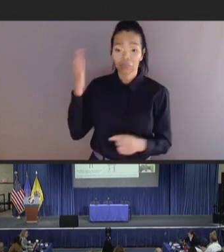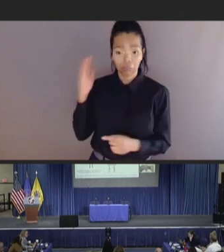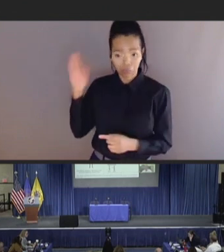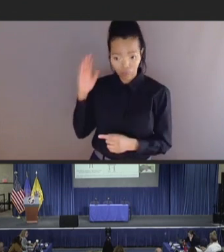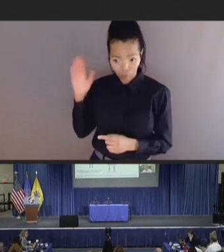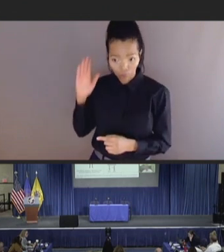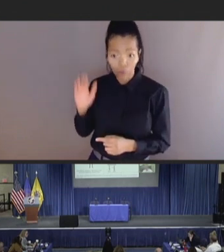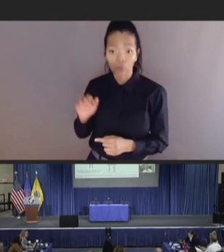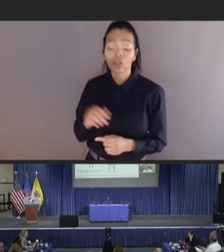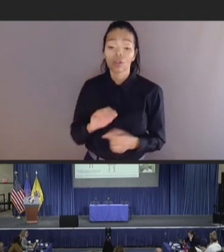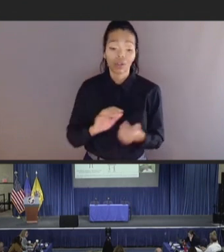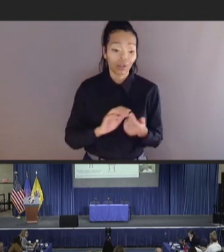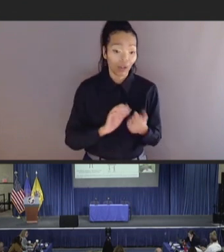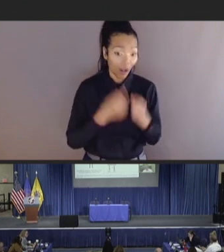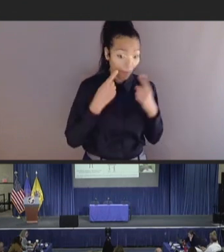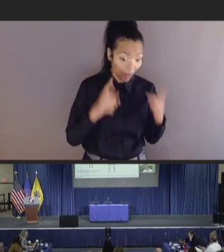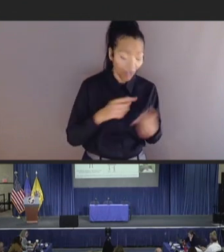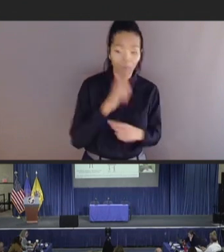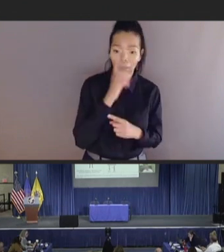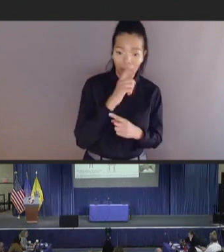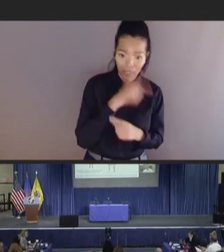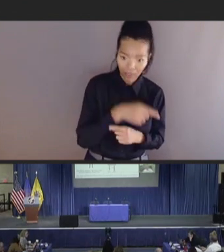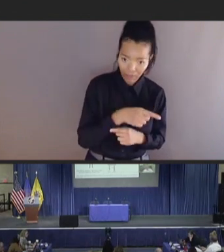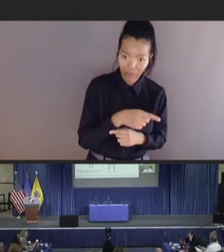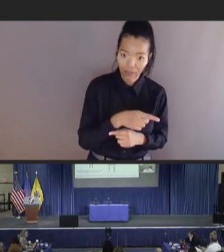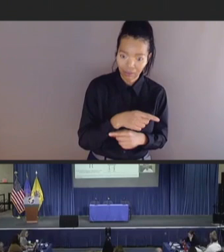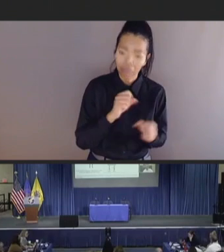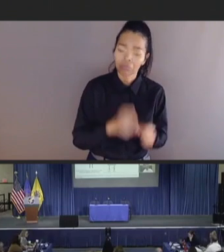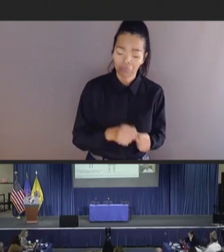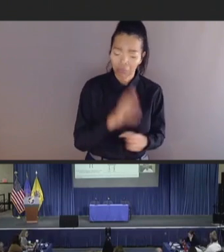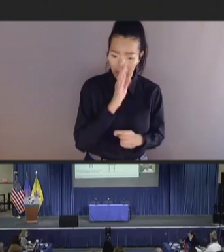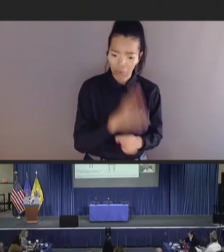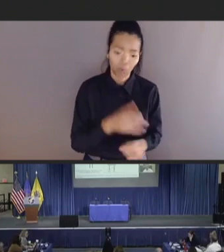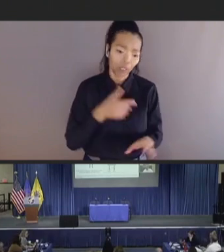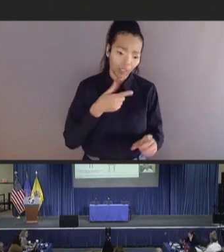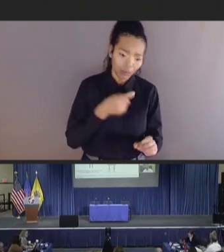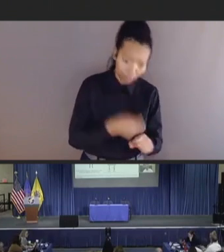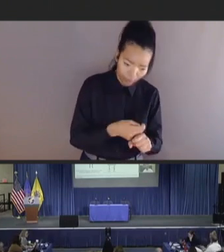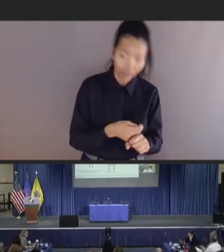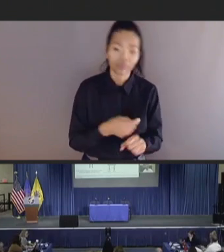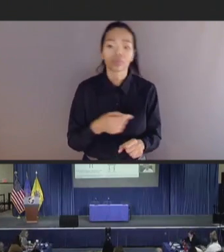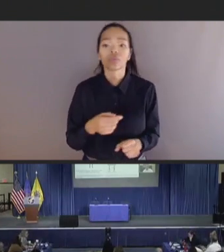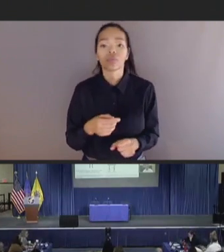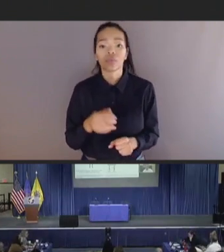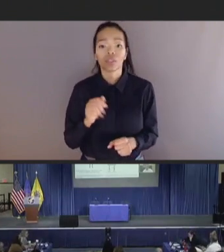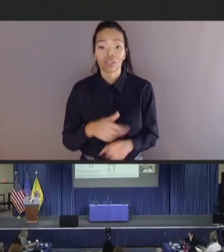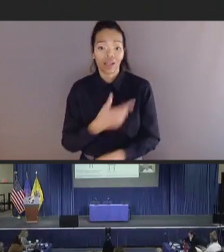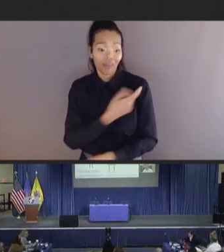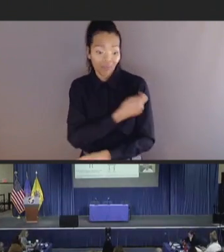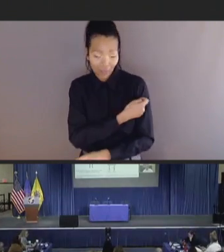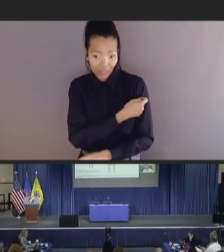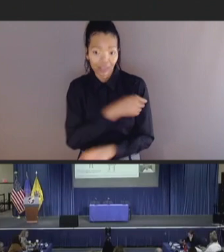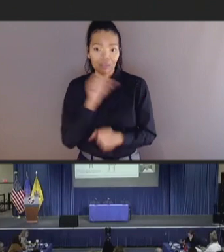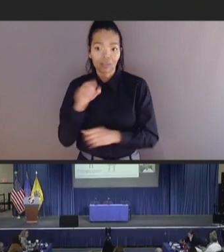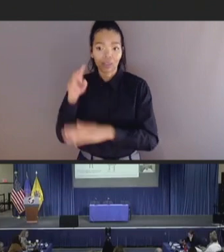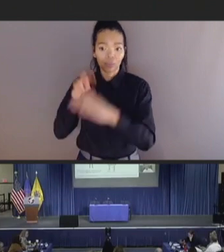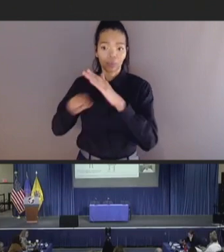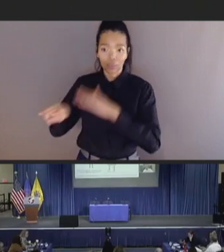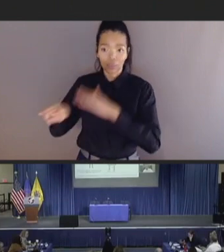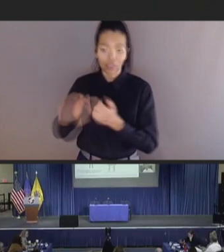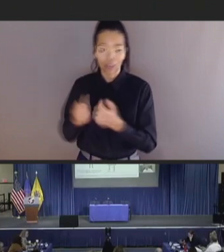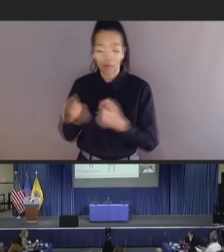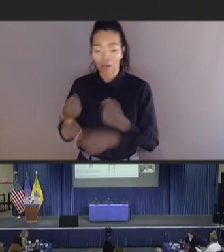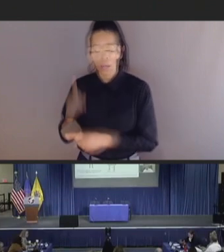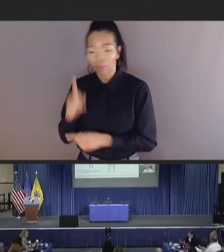in mice, they can be directly translated into humans. In other words, vaccine predictions that can be done in the mouse, and this was not